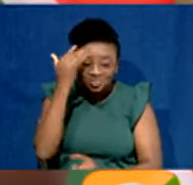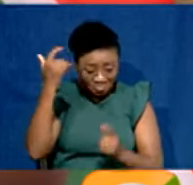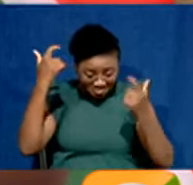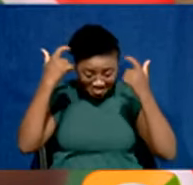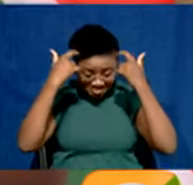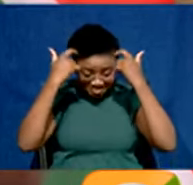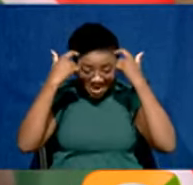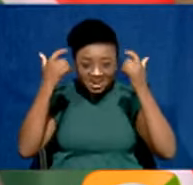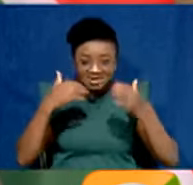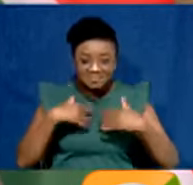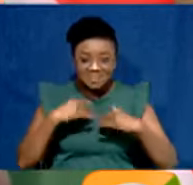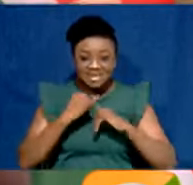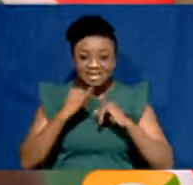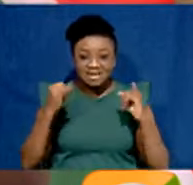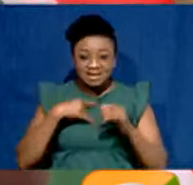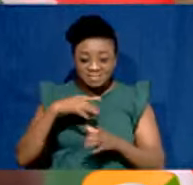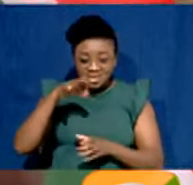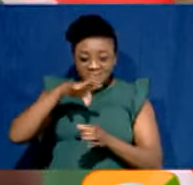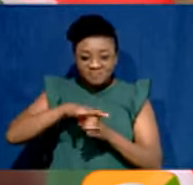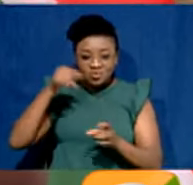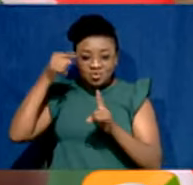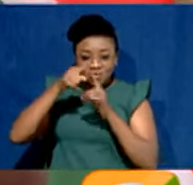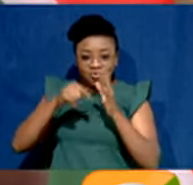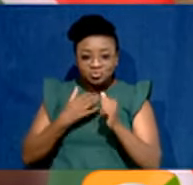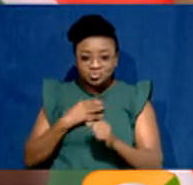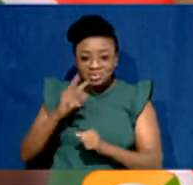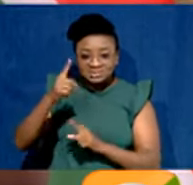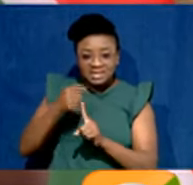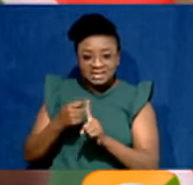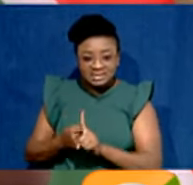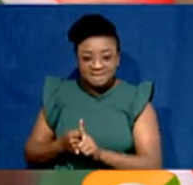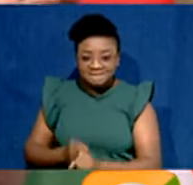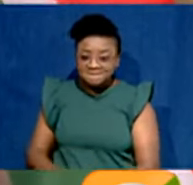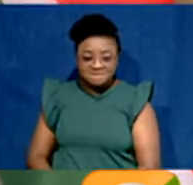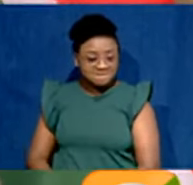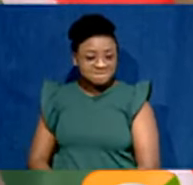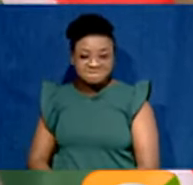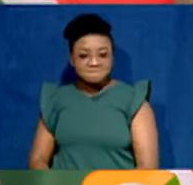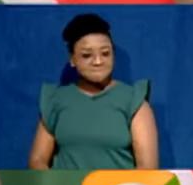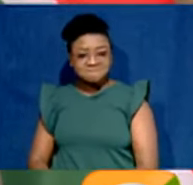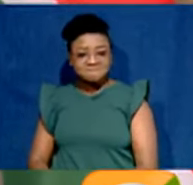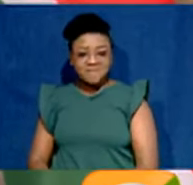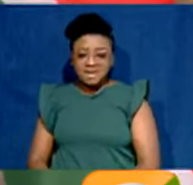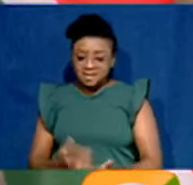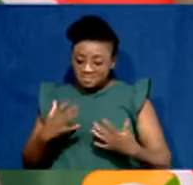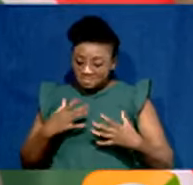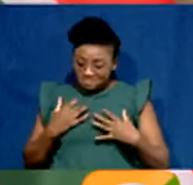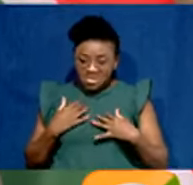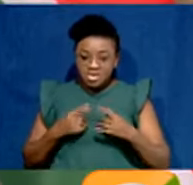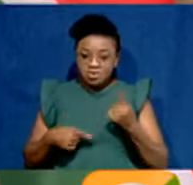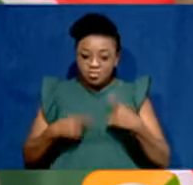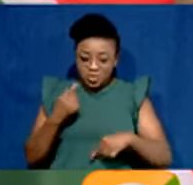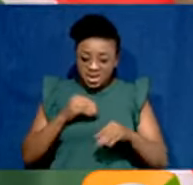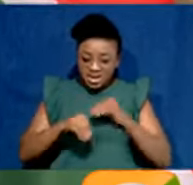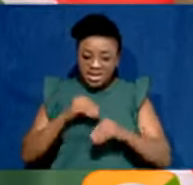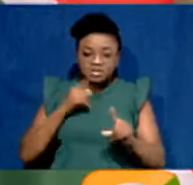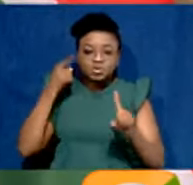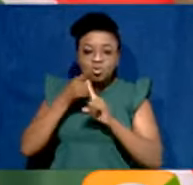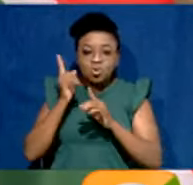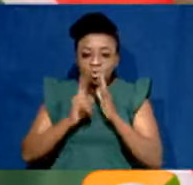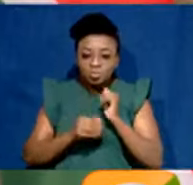mind. I was not elected to look for a second term. I was elected to get the country out of the